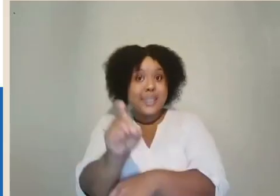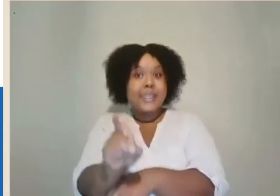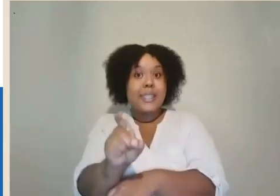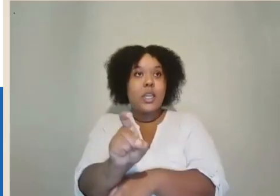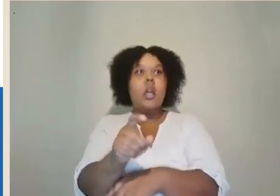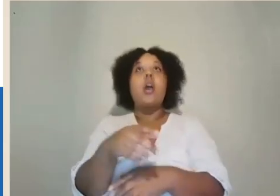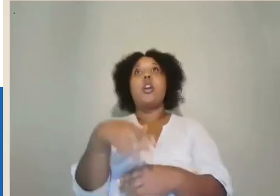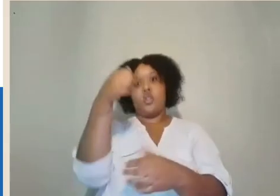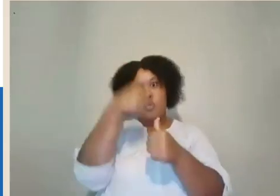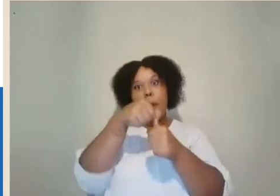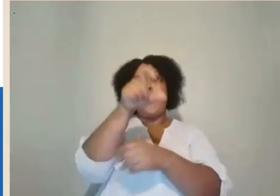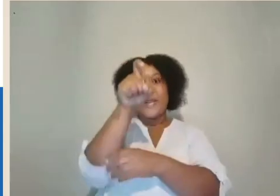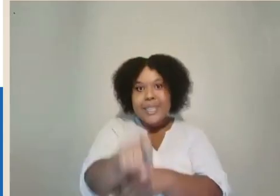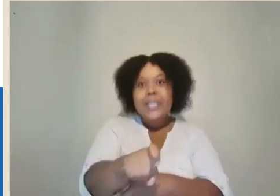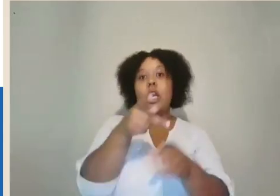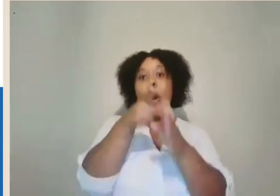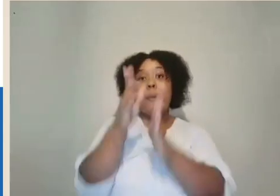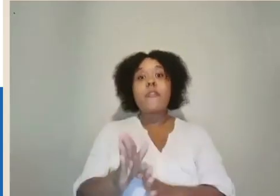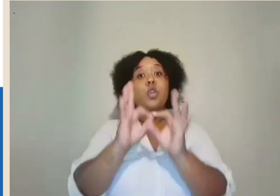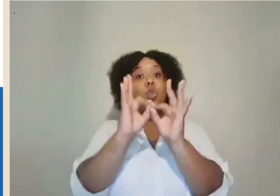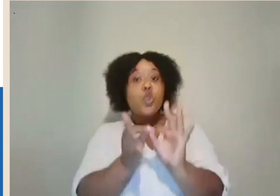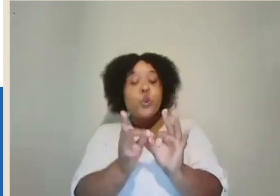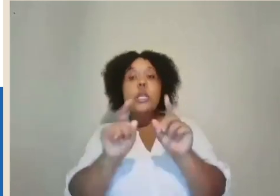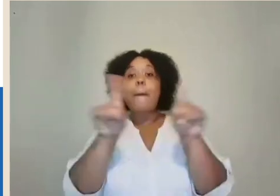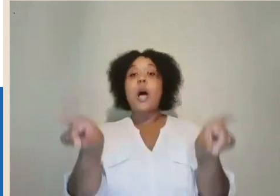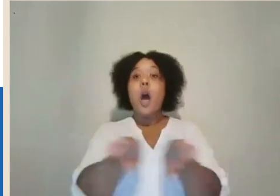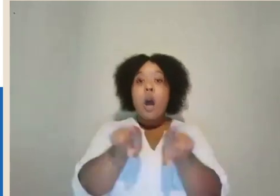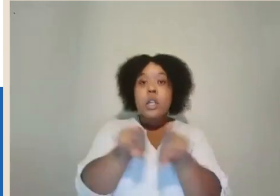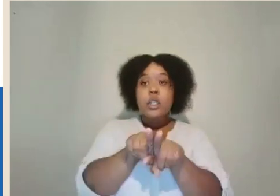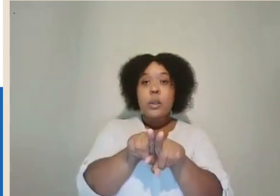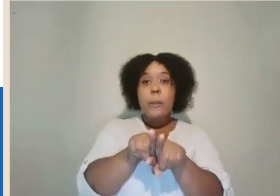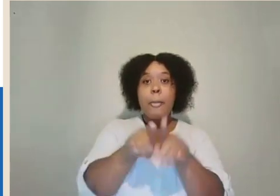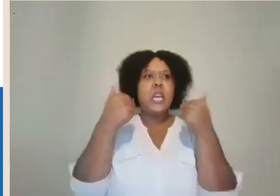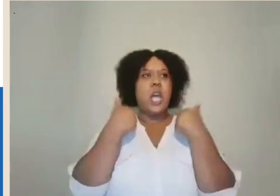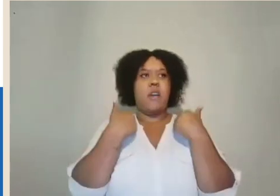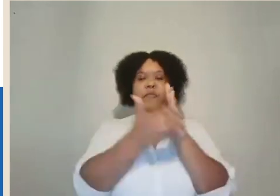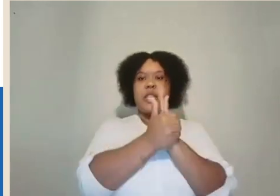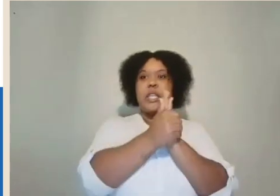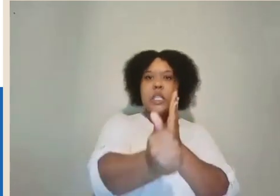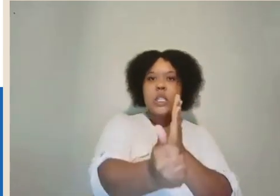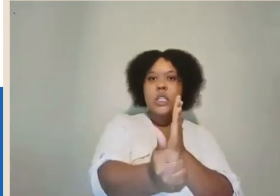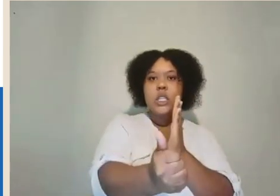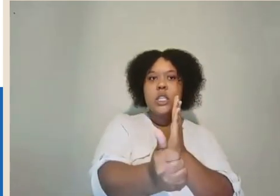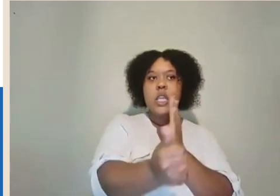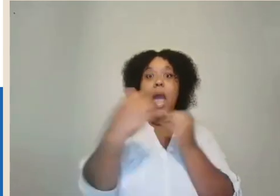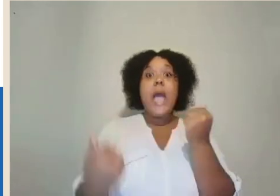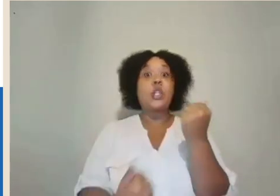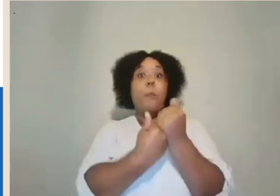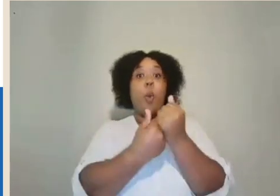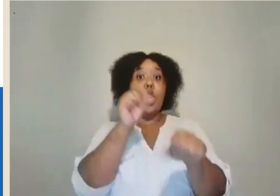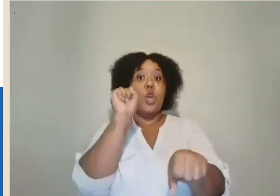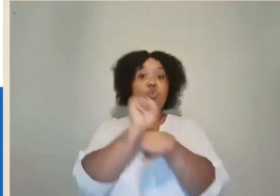need professional interpreters, but also to ensure that they have the skills and the support to work